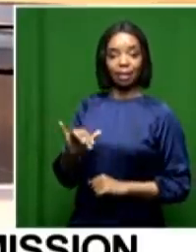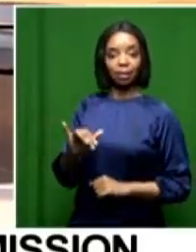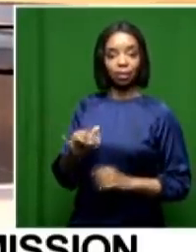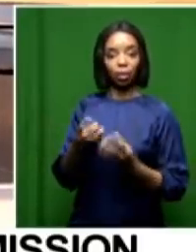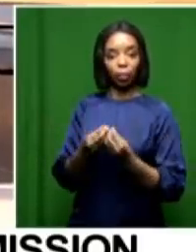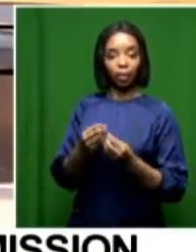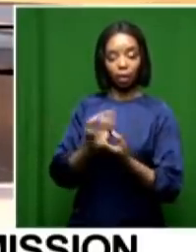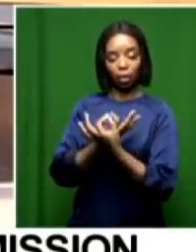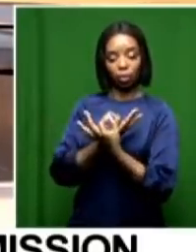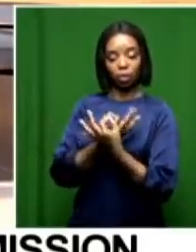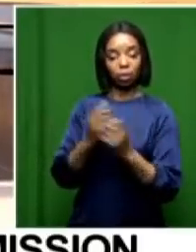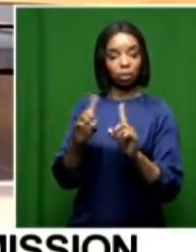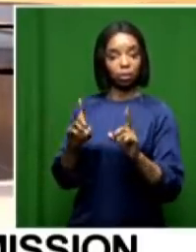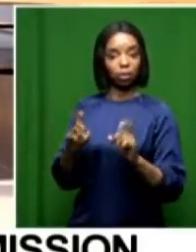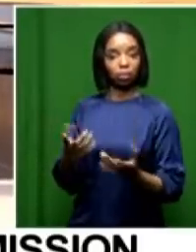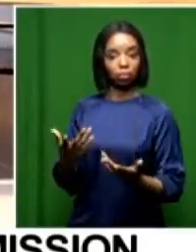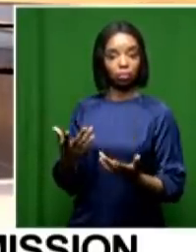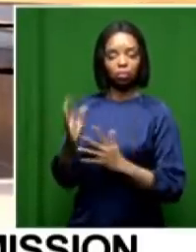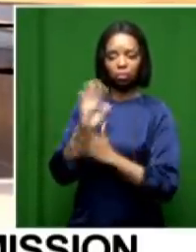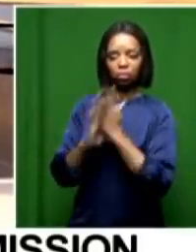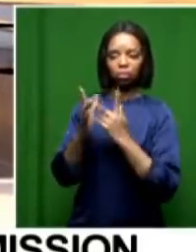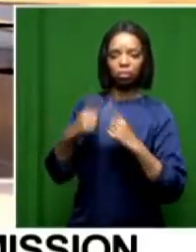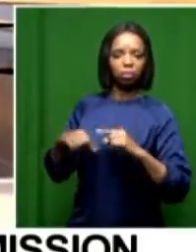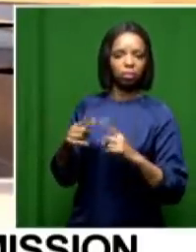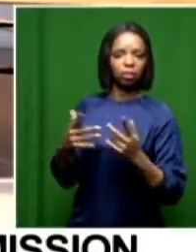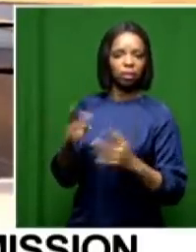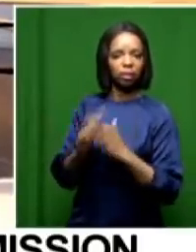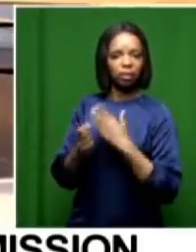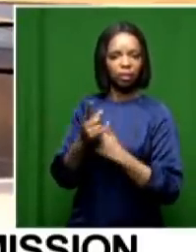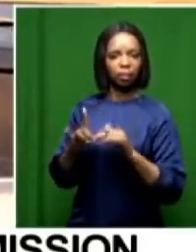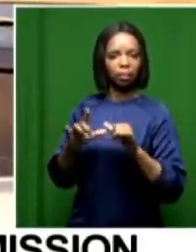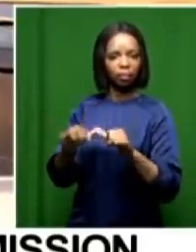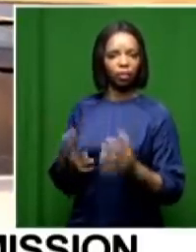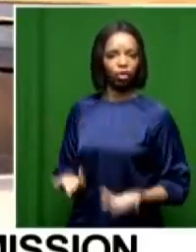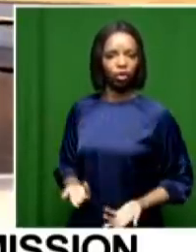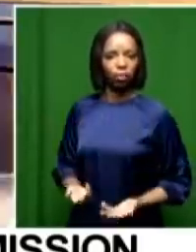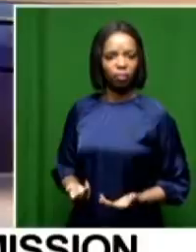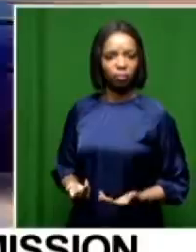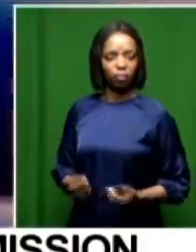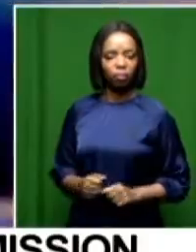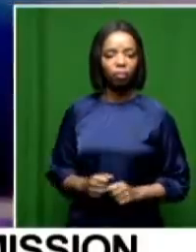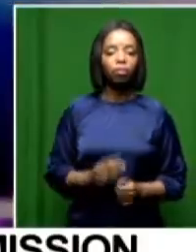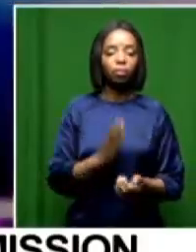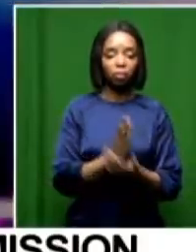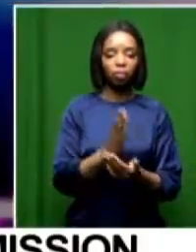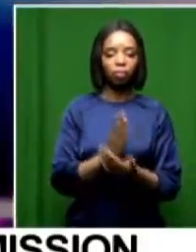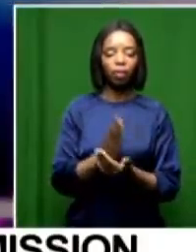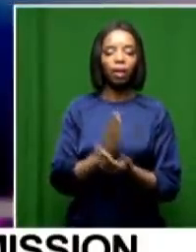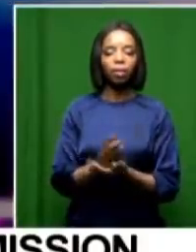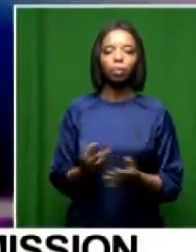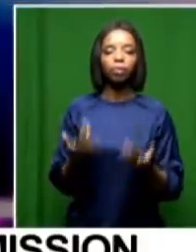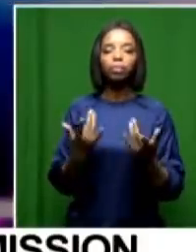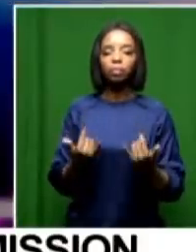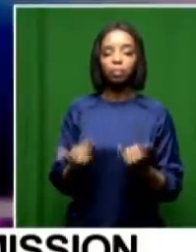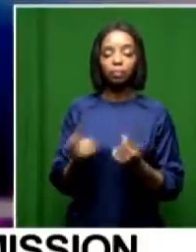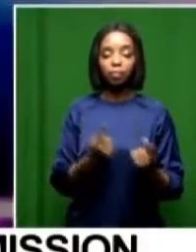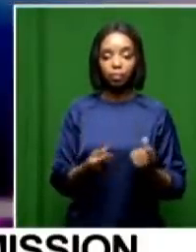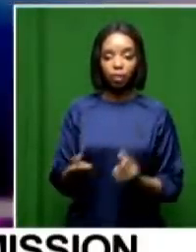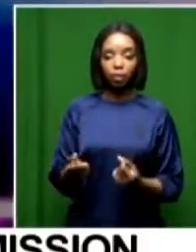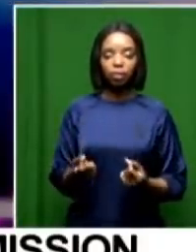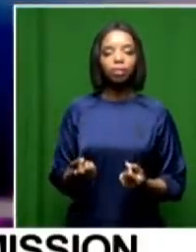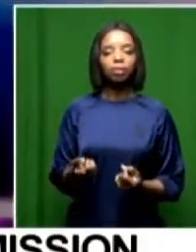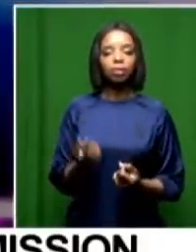talk to us about, have you taken that a step further? Absolutely. So the EFF is in the process of engaging and writing to the South African Revenue Services